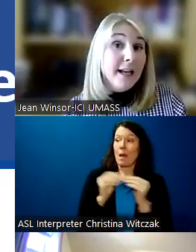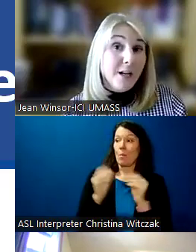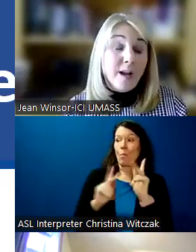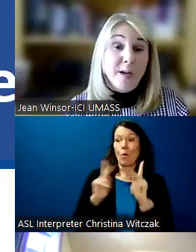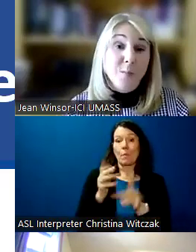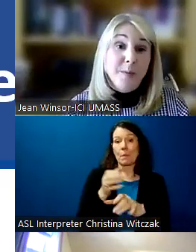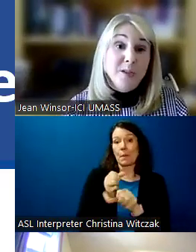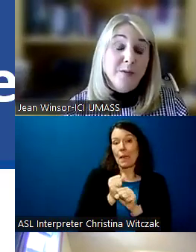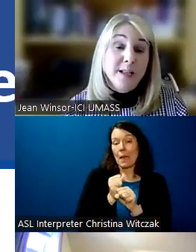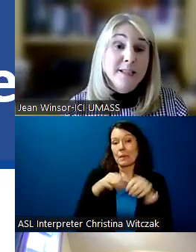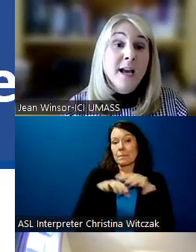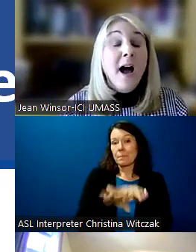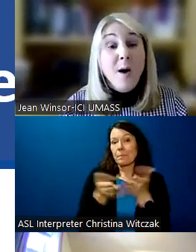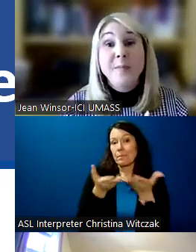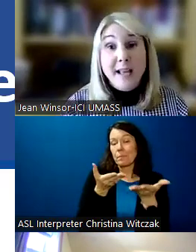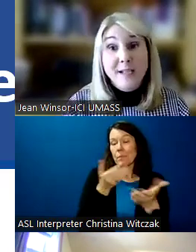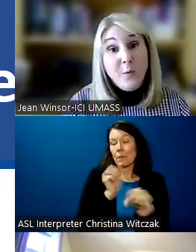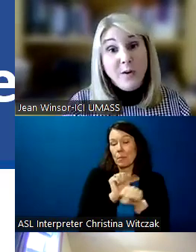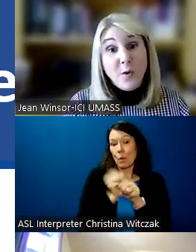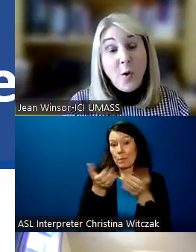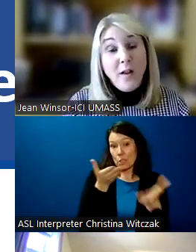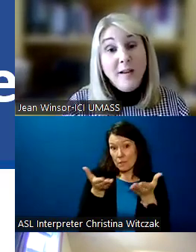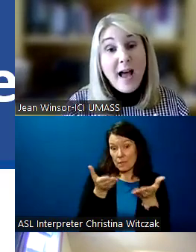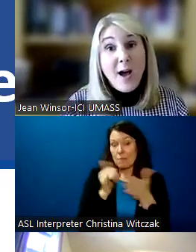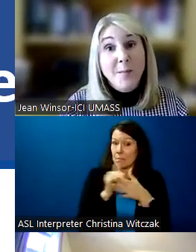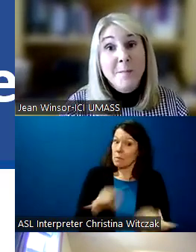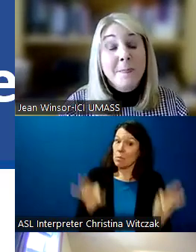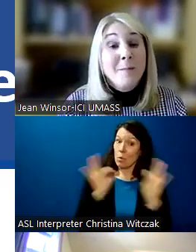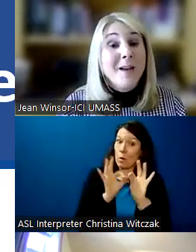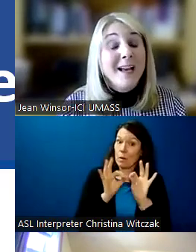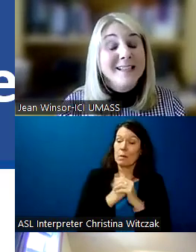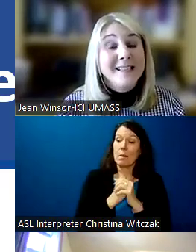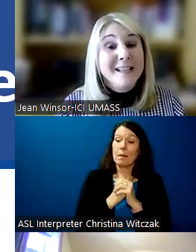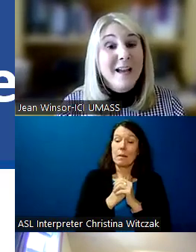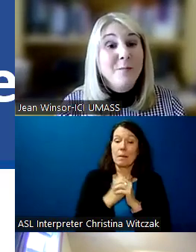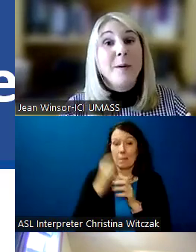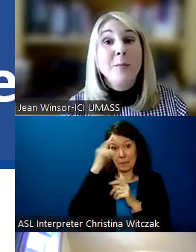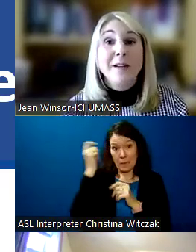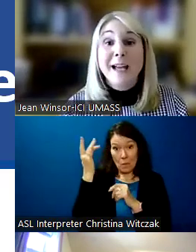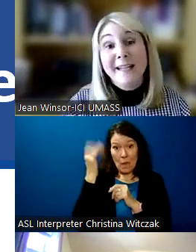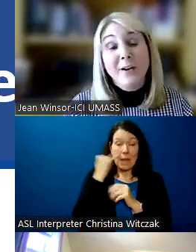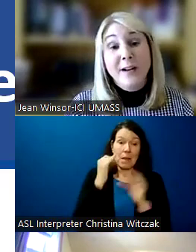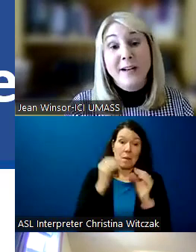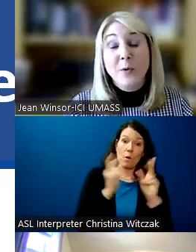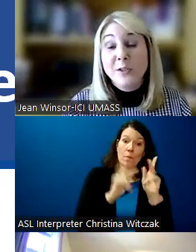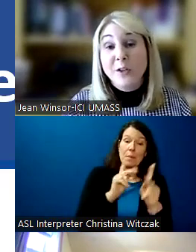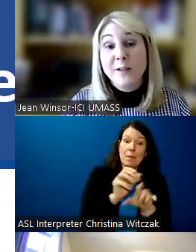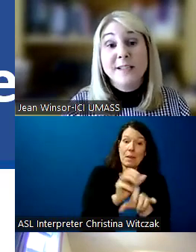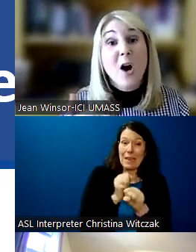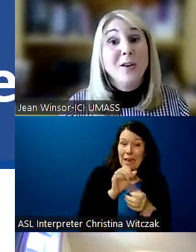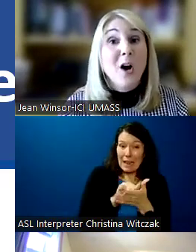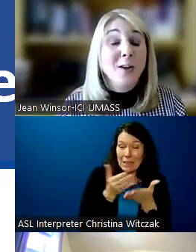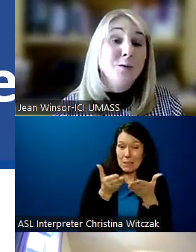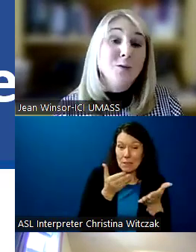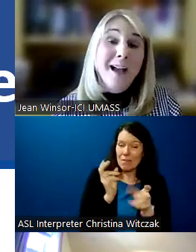getting an integrated employment service? That's an important goal, because if more people are getting an integrated employment service,